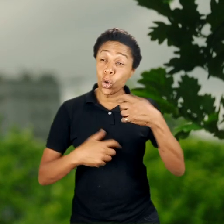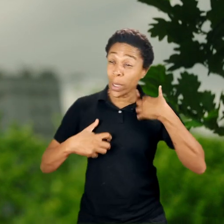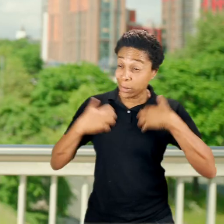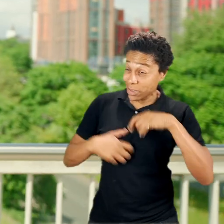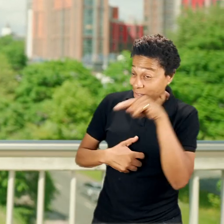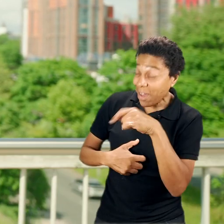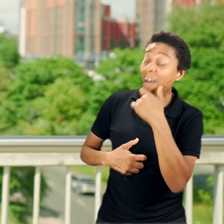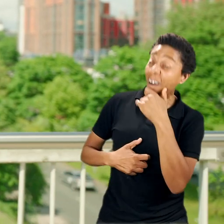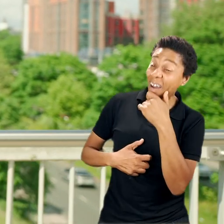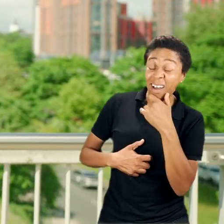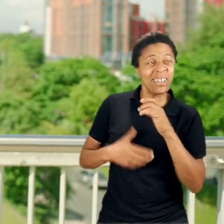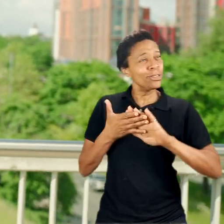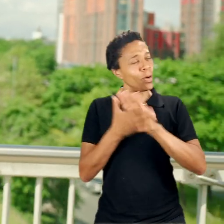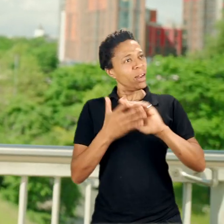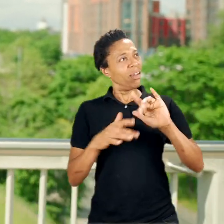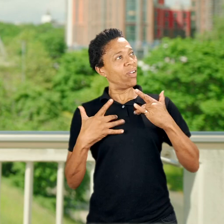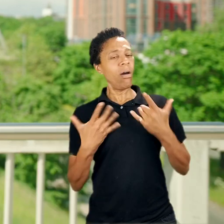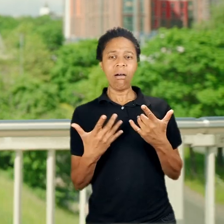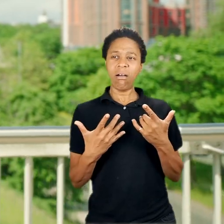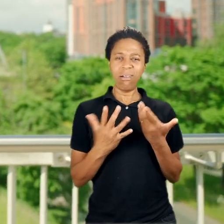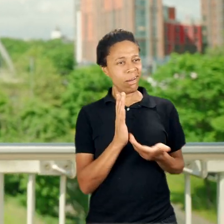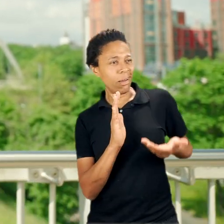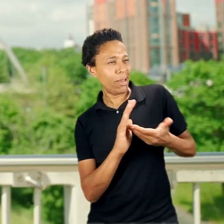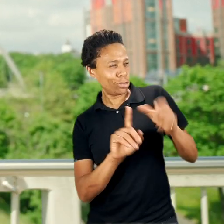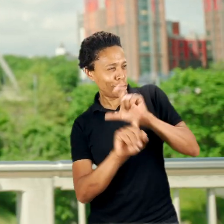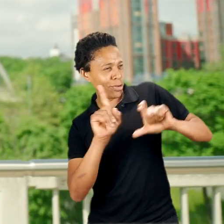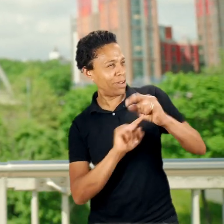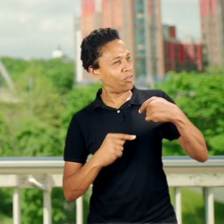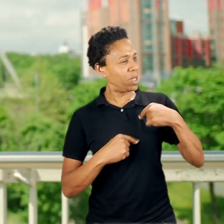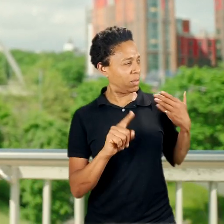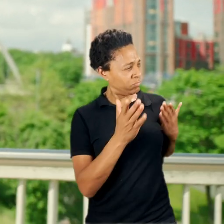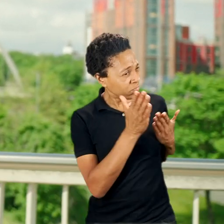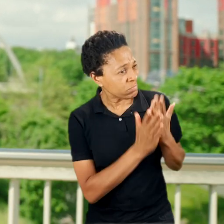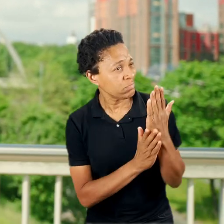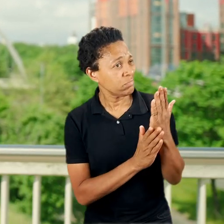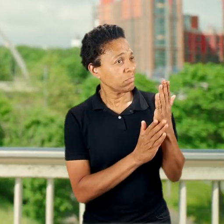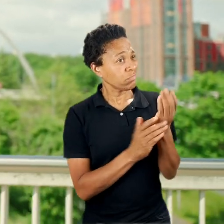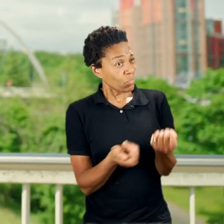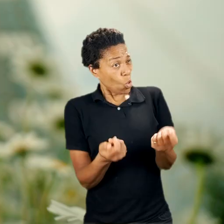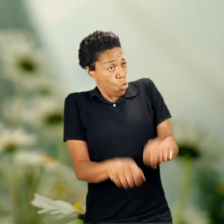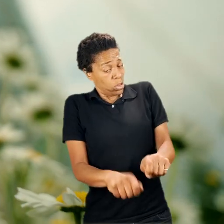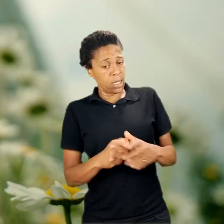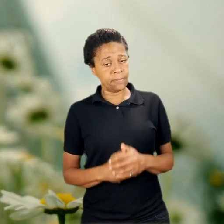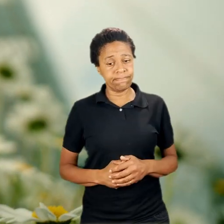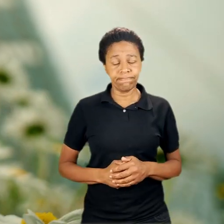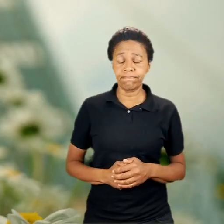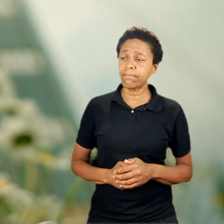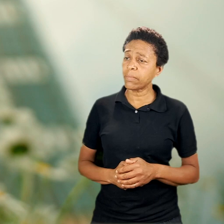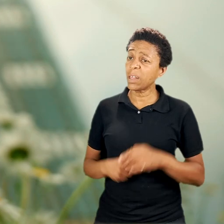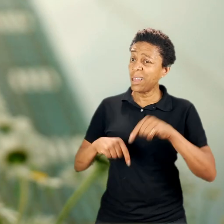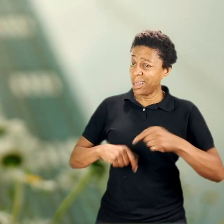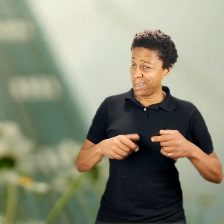well so for me it was like an additional community that I had available to me whilst we were in lockdown this group